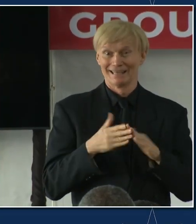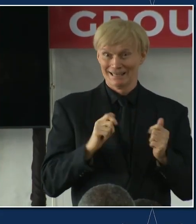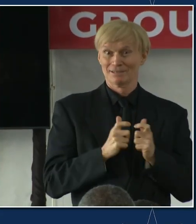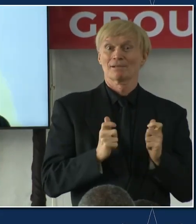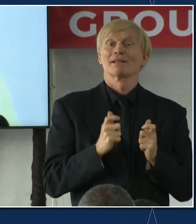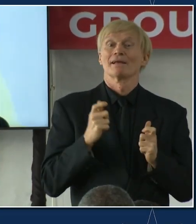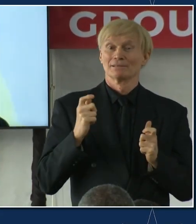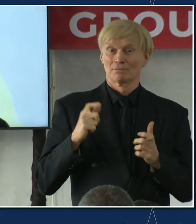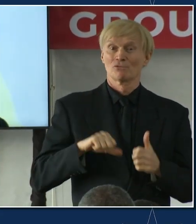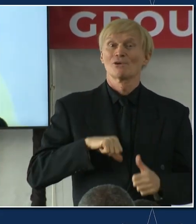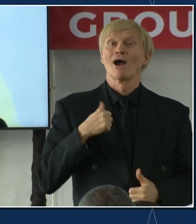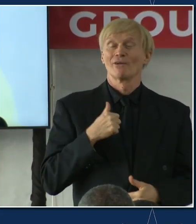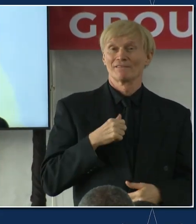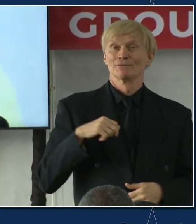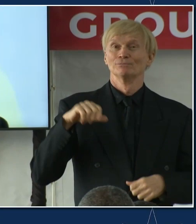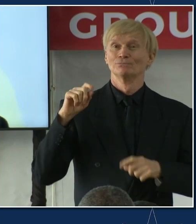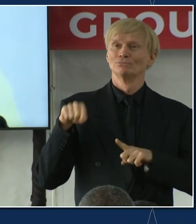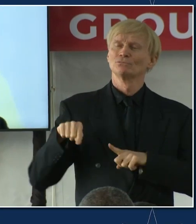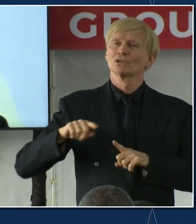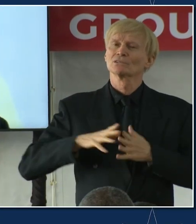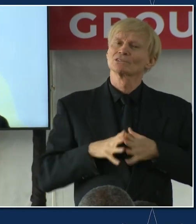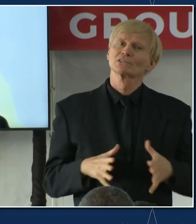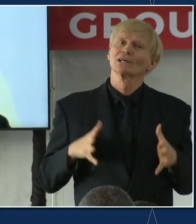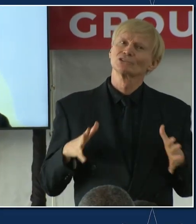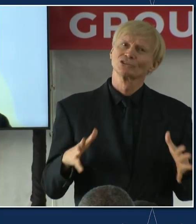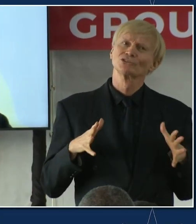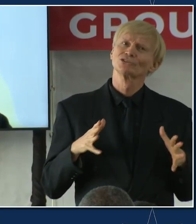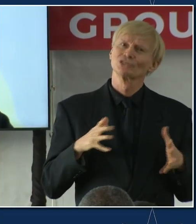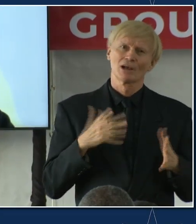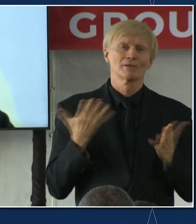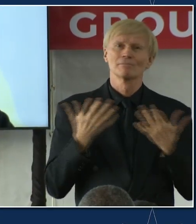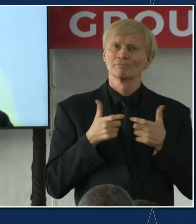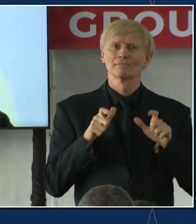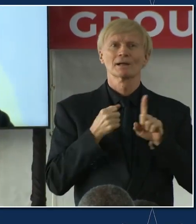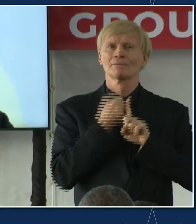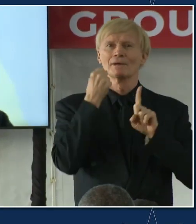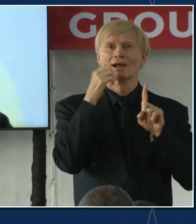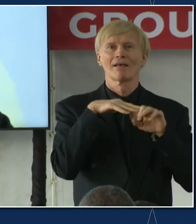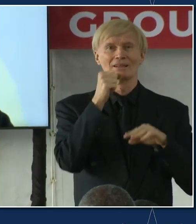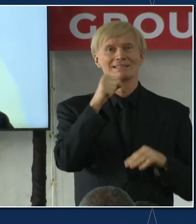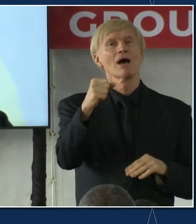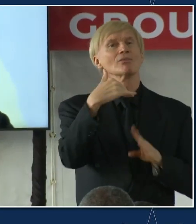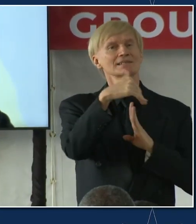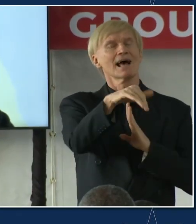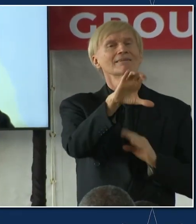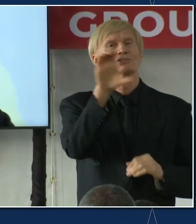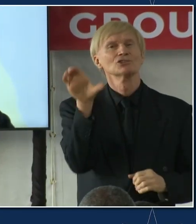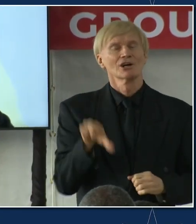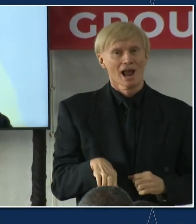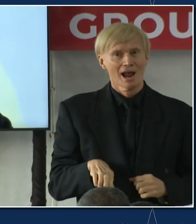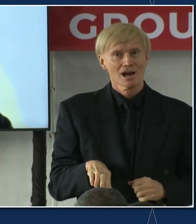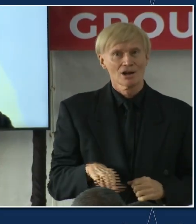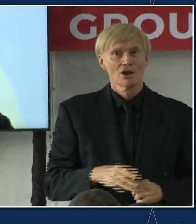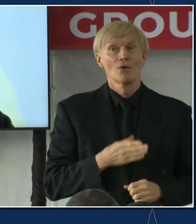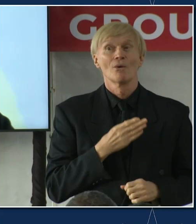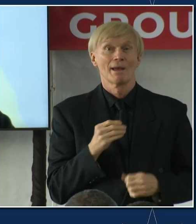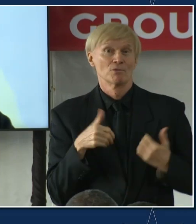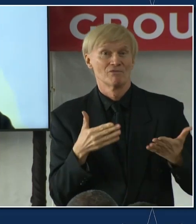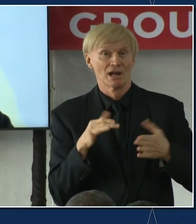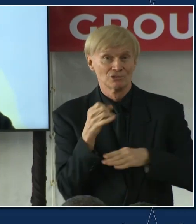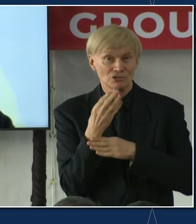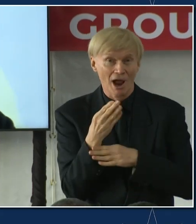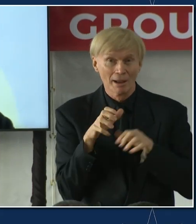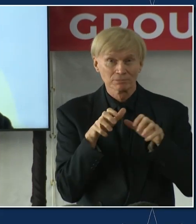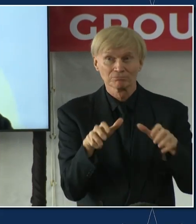you. And it's going to make such an impact on the South Side of Chicago, man, providing jobs